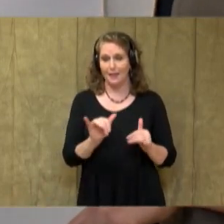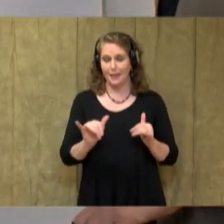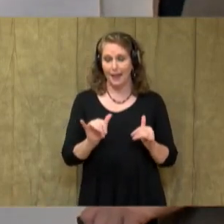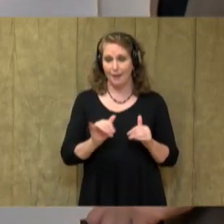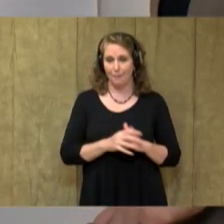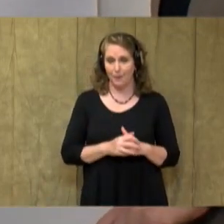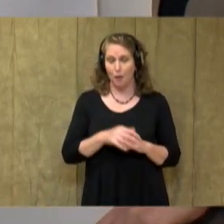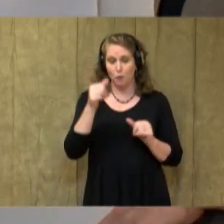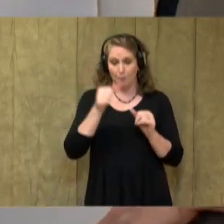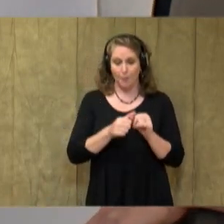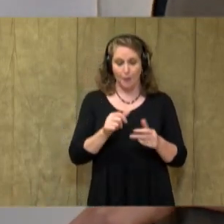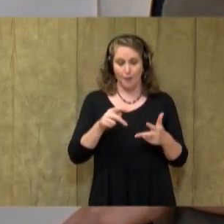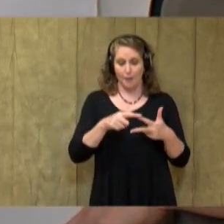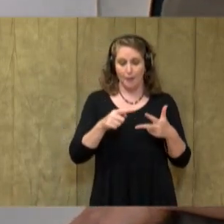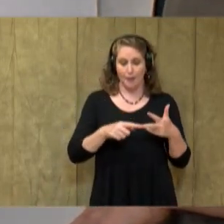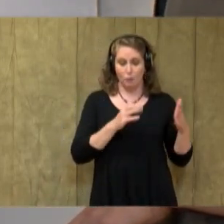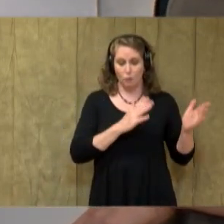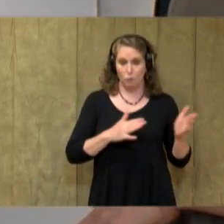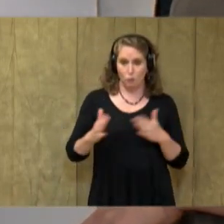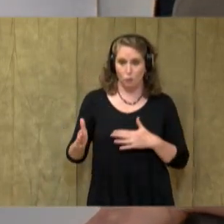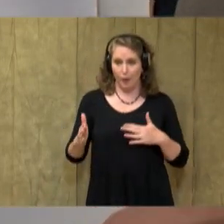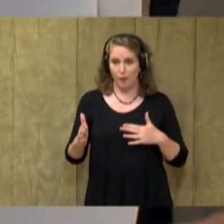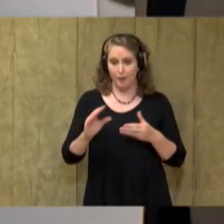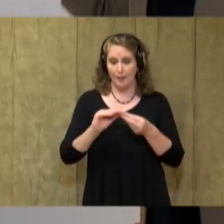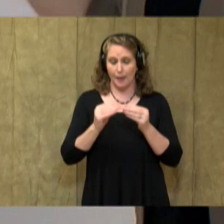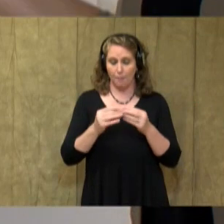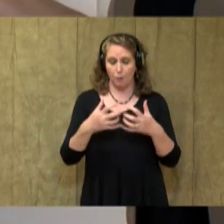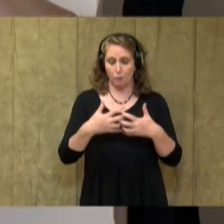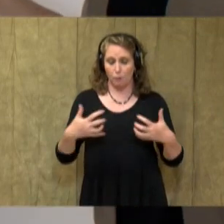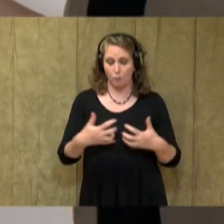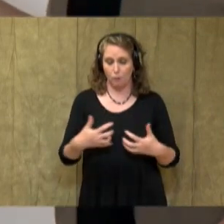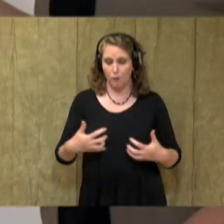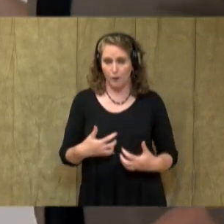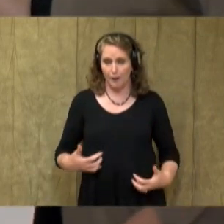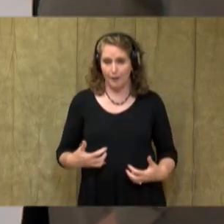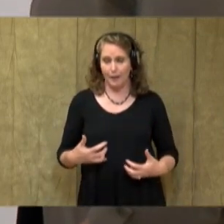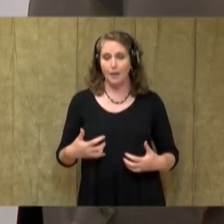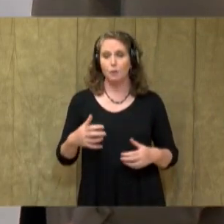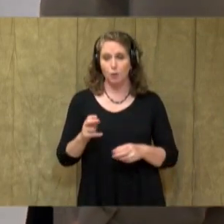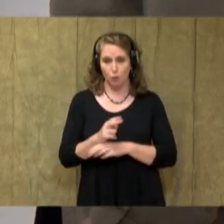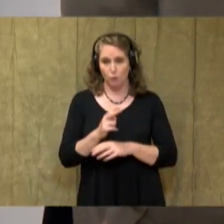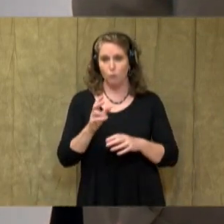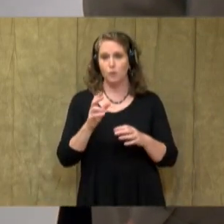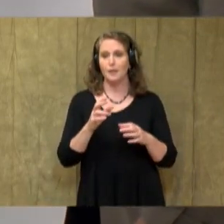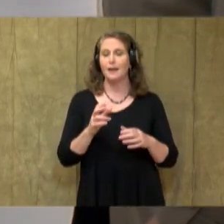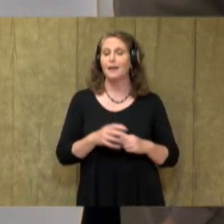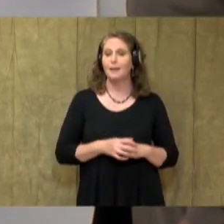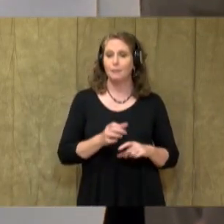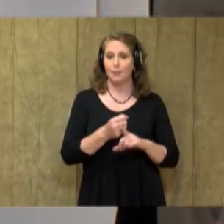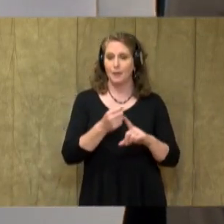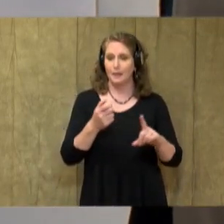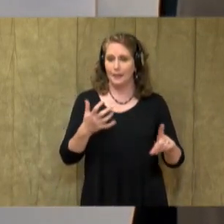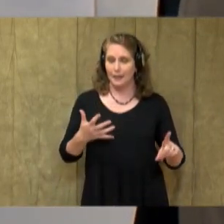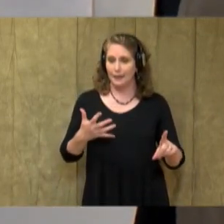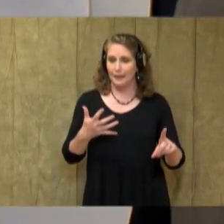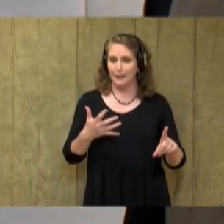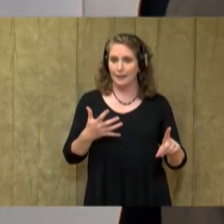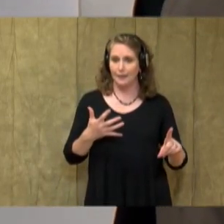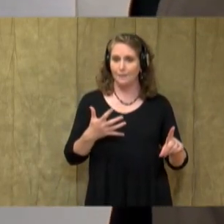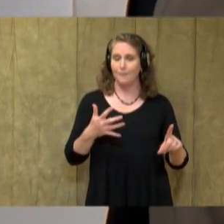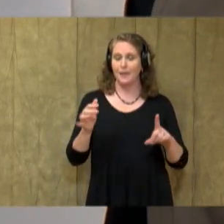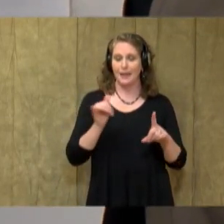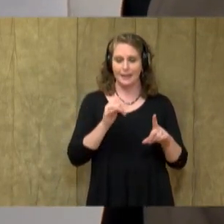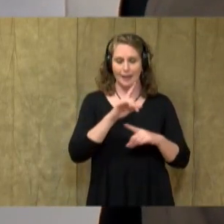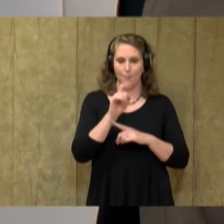Remember seeing these strategies? The break apart numbers, that works with subtraction as well. I took these numbers, the